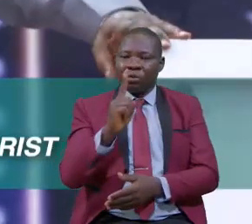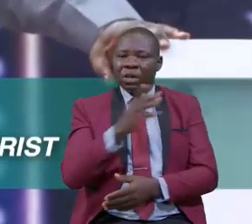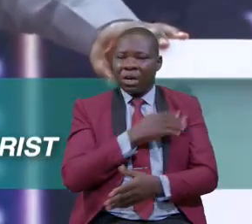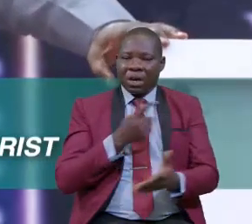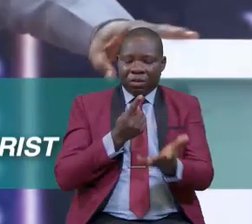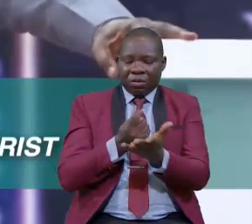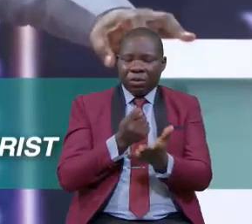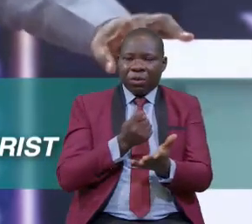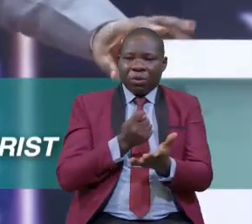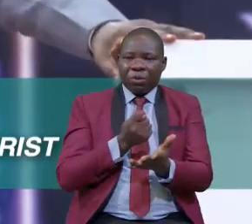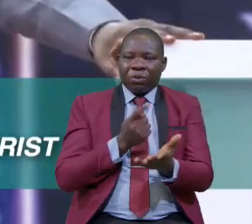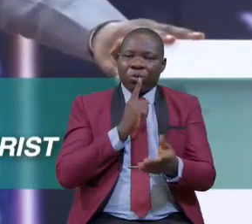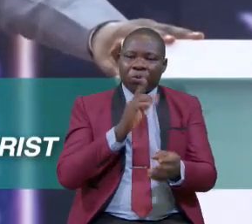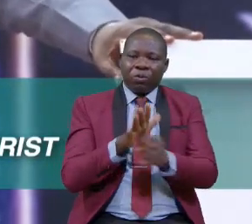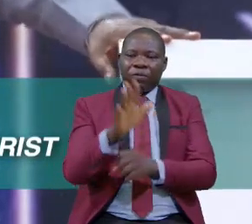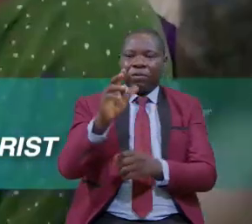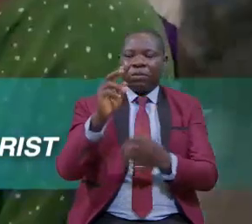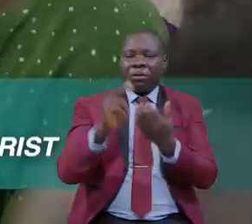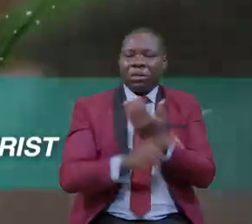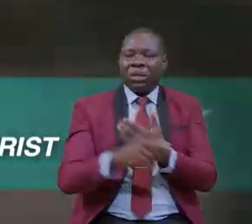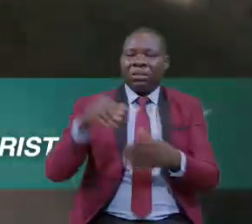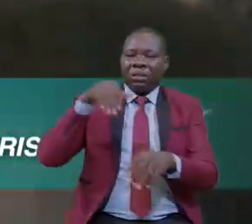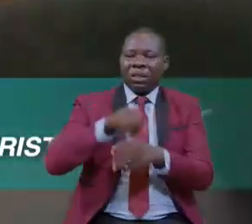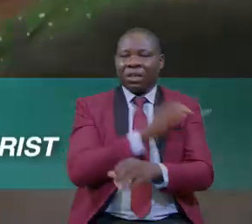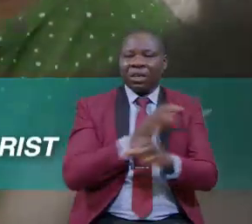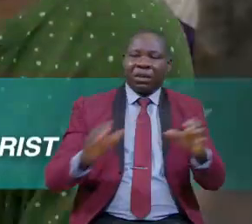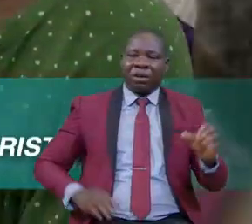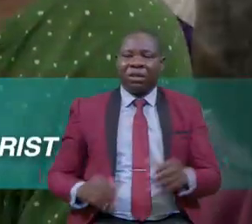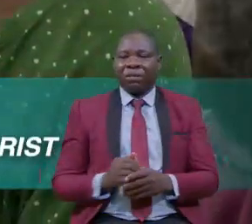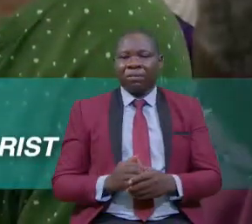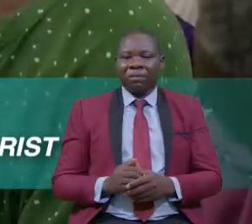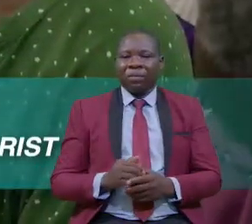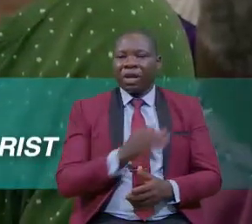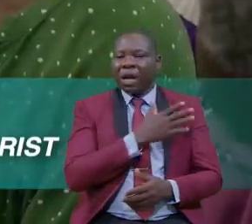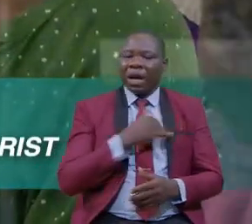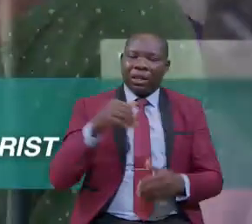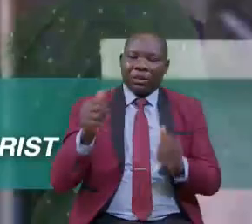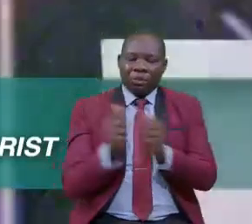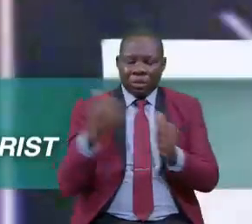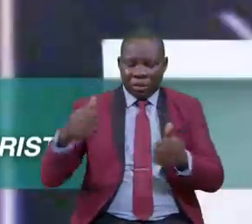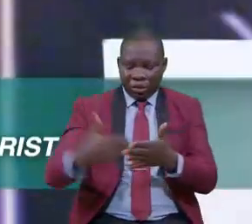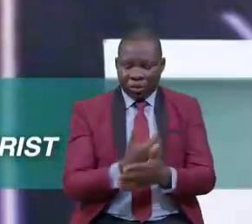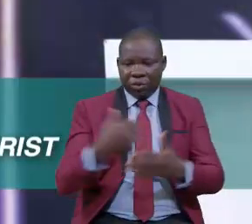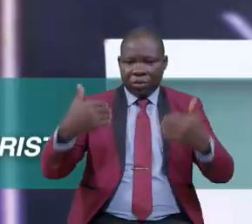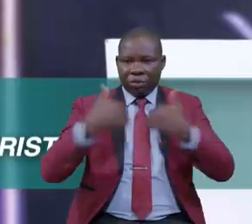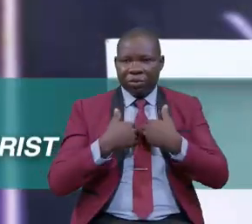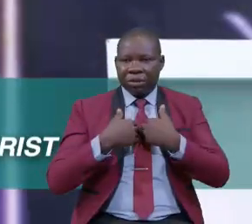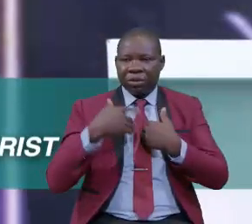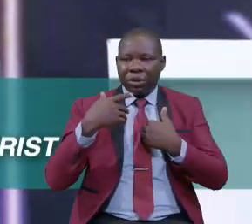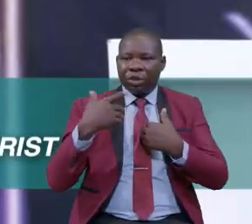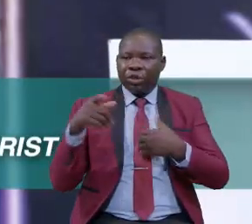truthfulness in Christ. And with the new possession you have today, the truth,